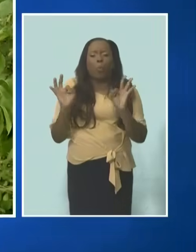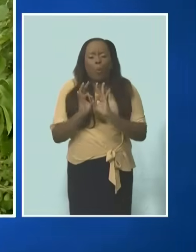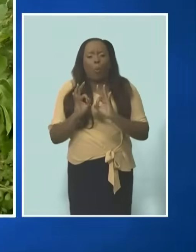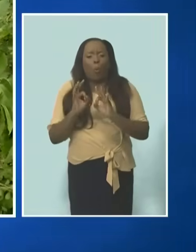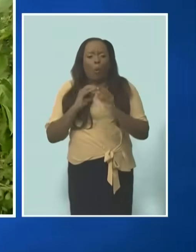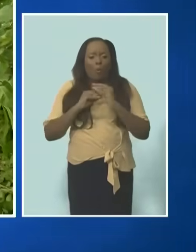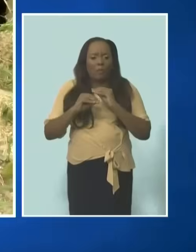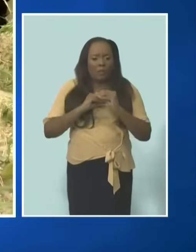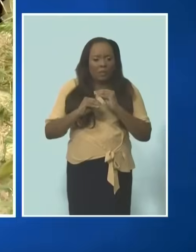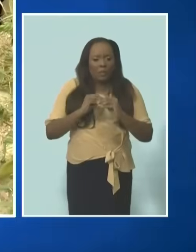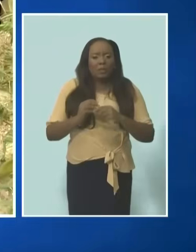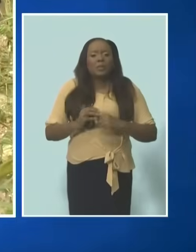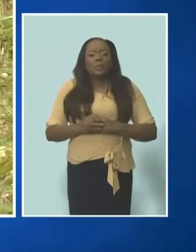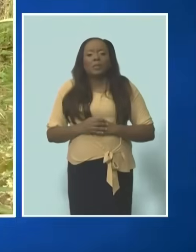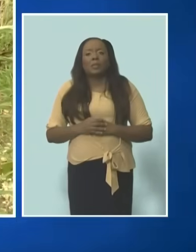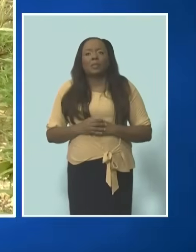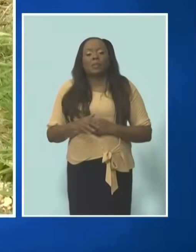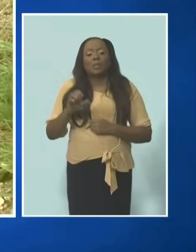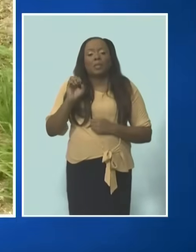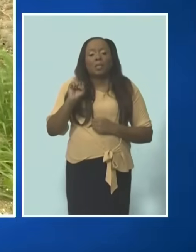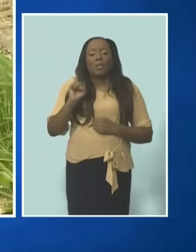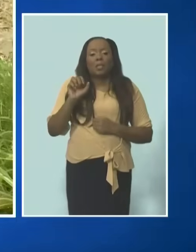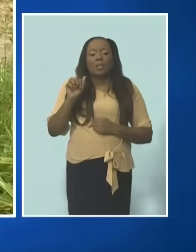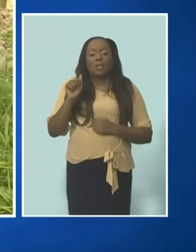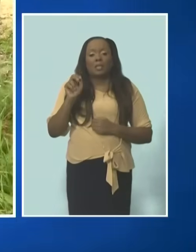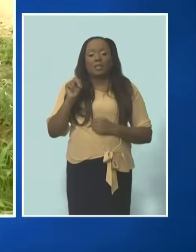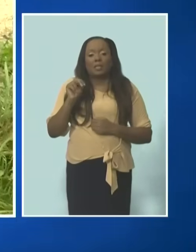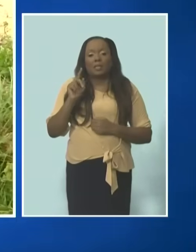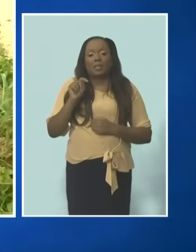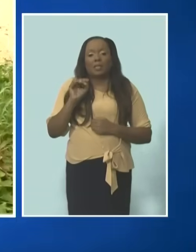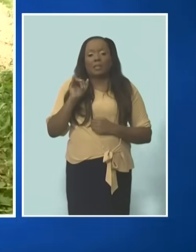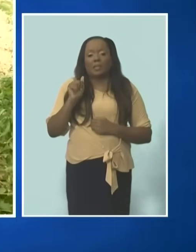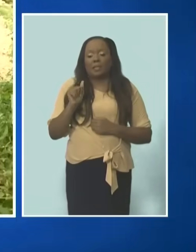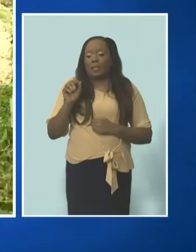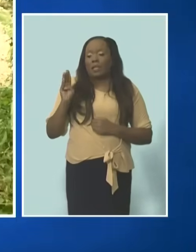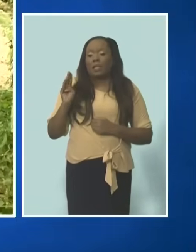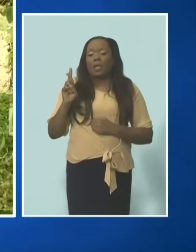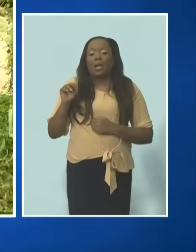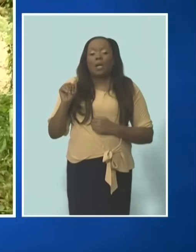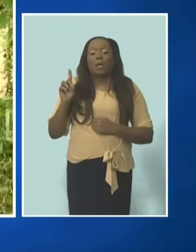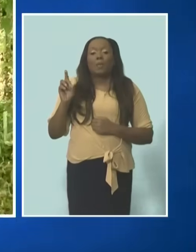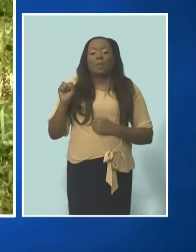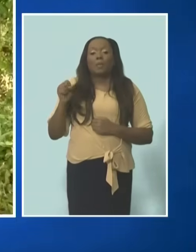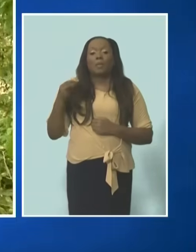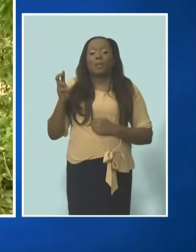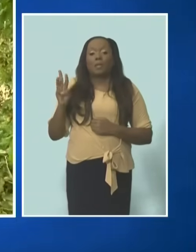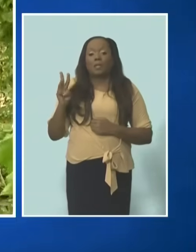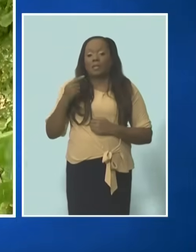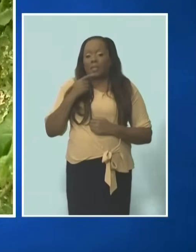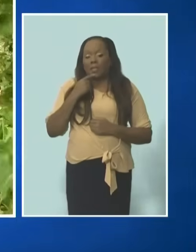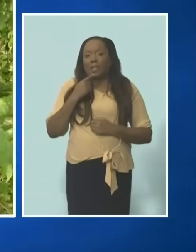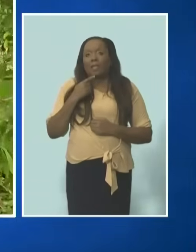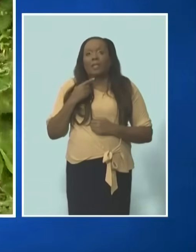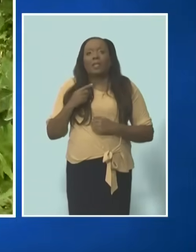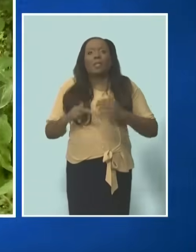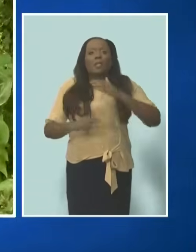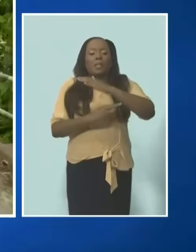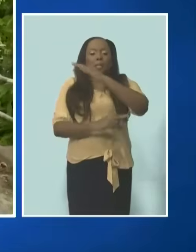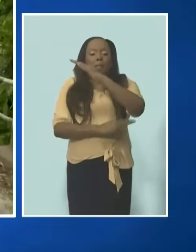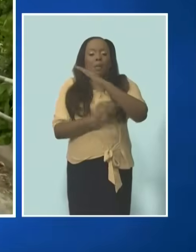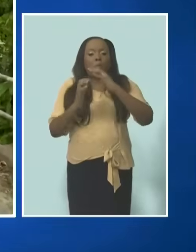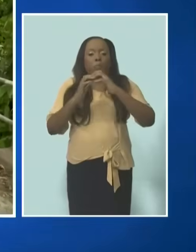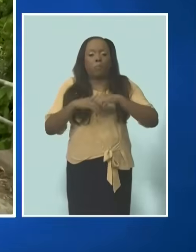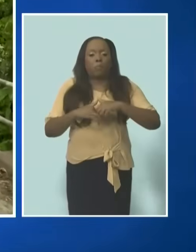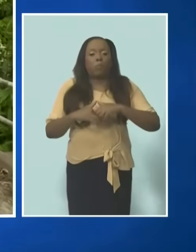the Transport Authority and members of the Ministry of Transport and Works, Ms. Bradshaw said since the collapse last evening, the ministry has been working